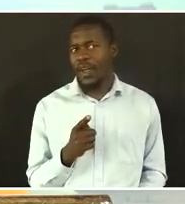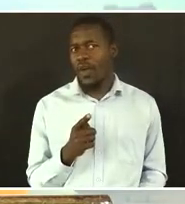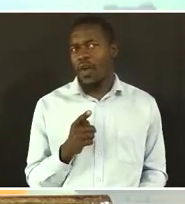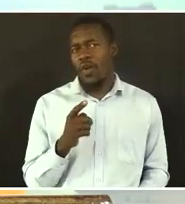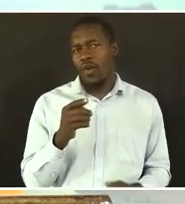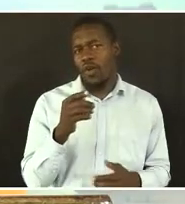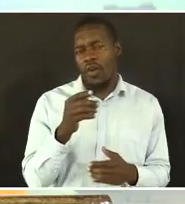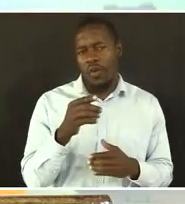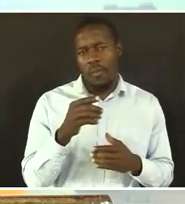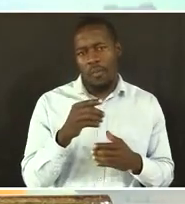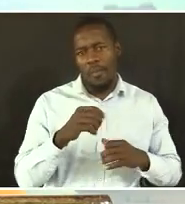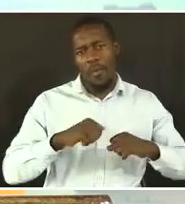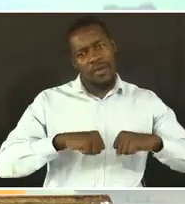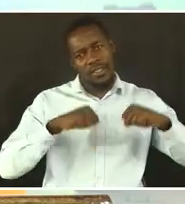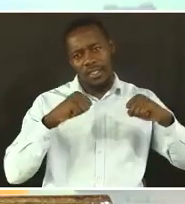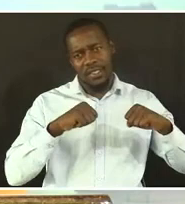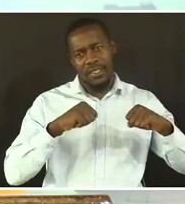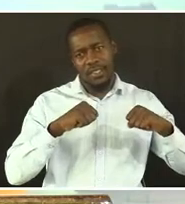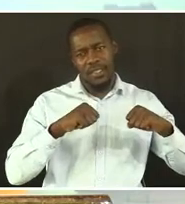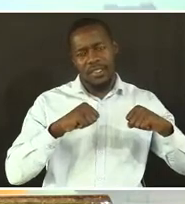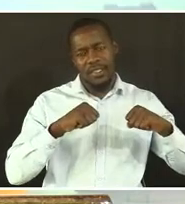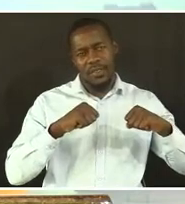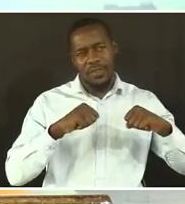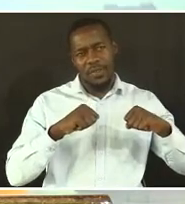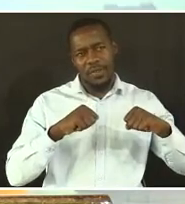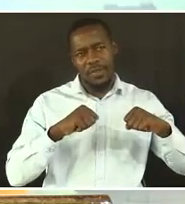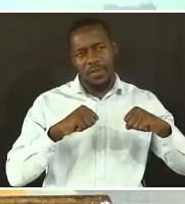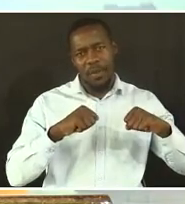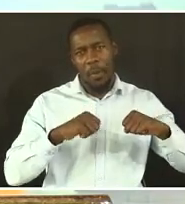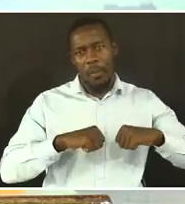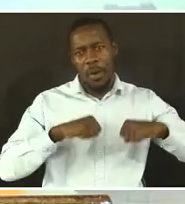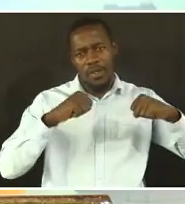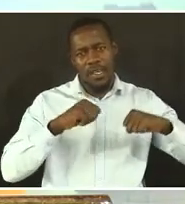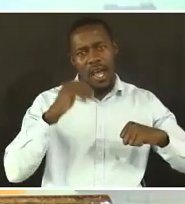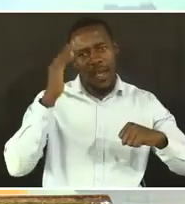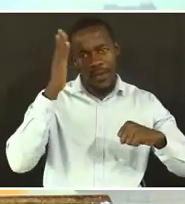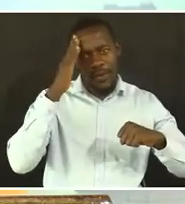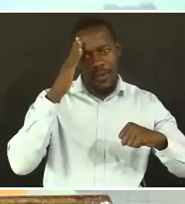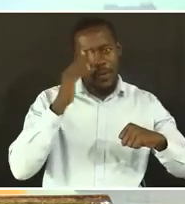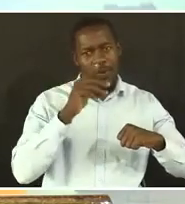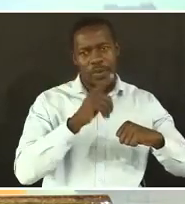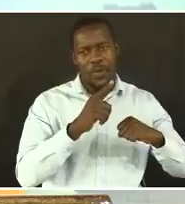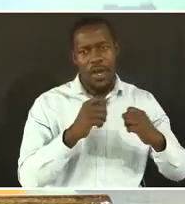reaping where you don't sow. How do you even talk to your master like that?